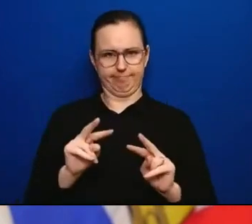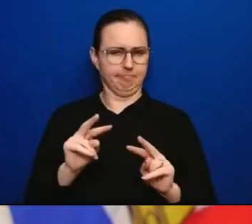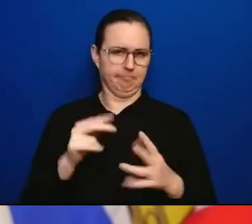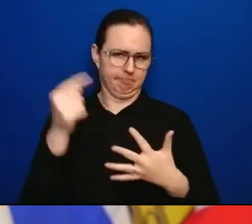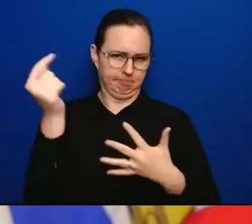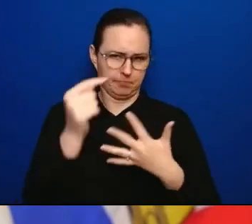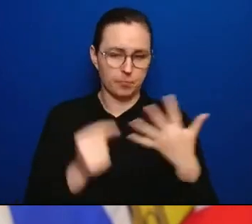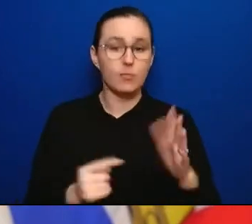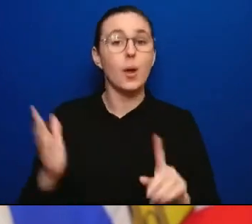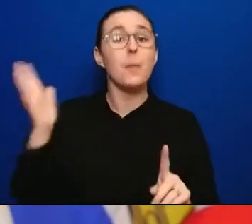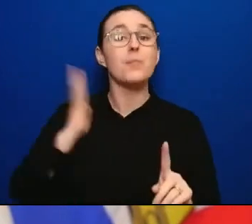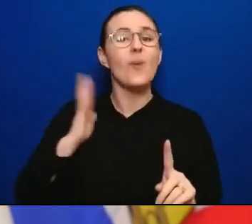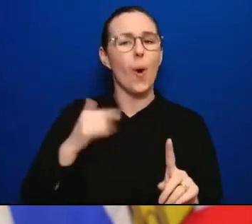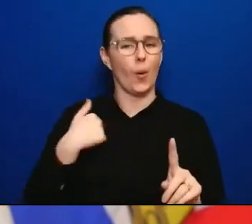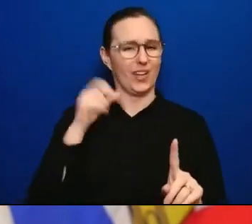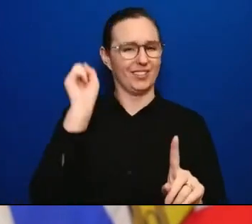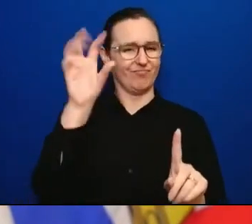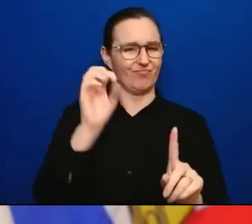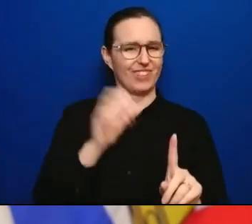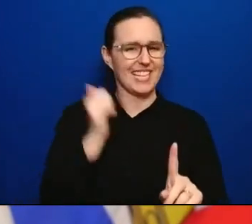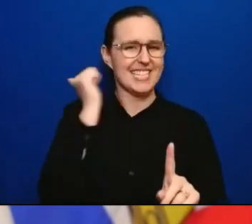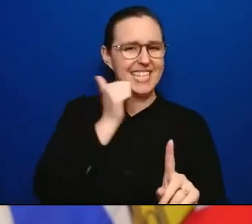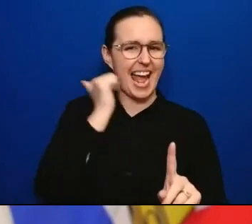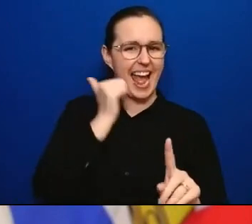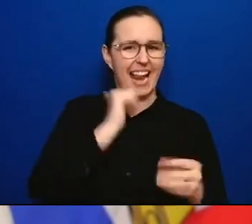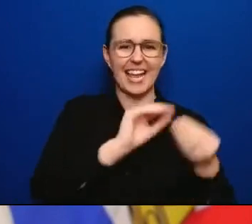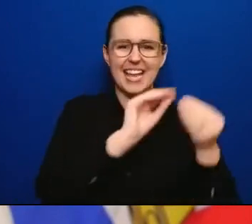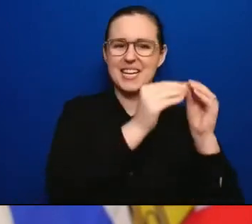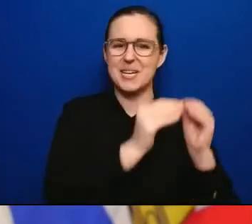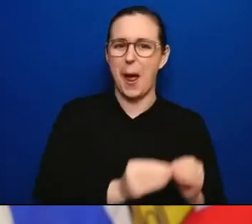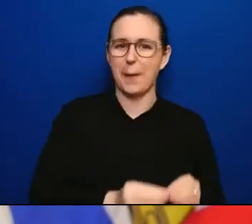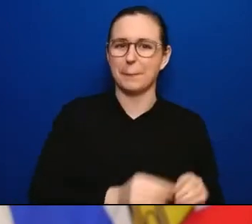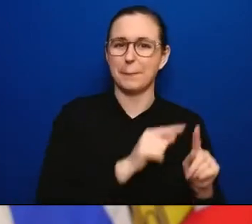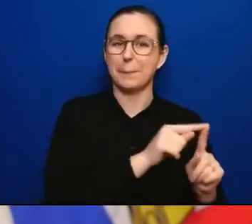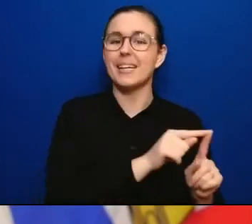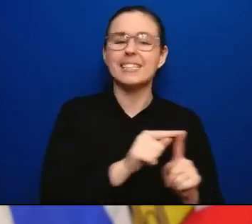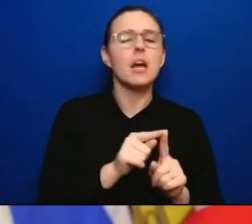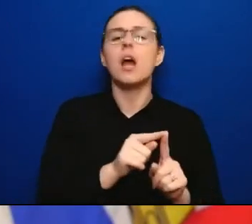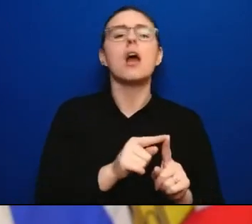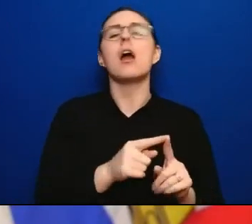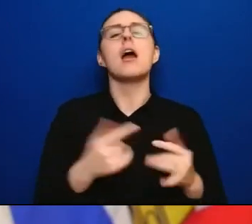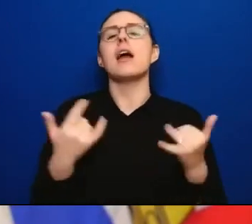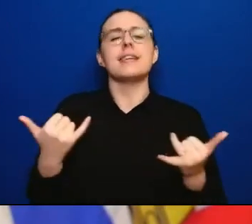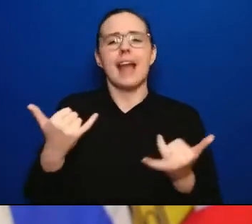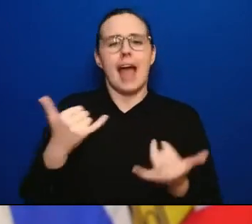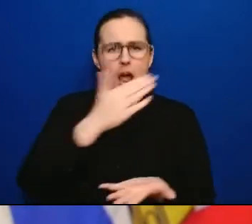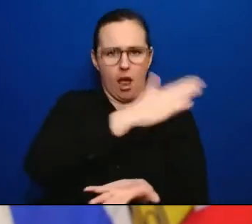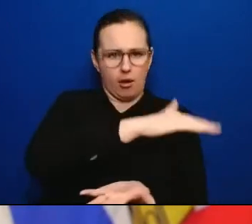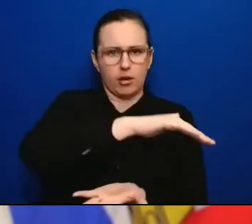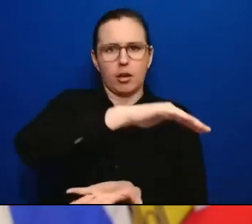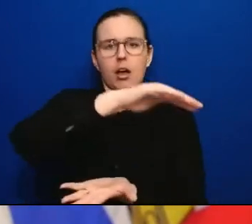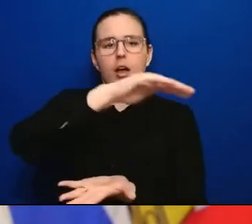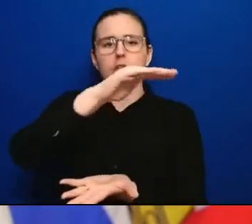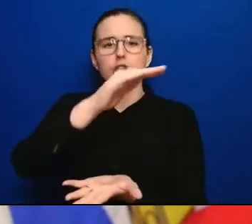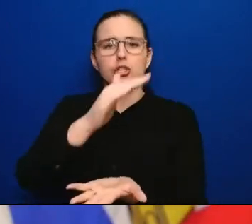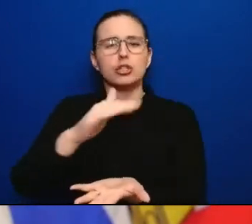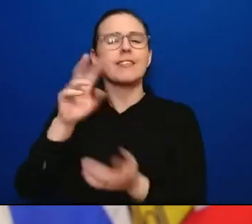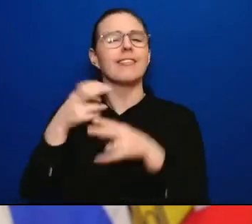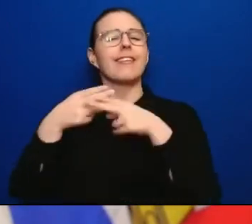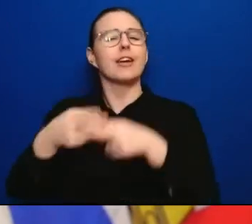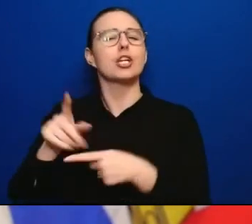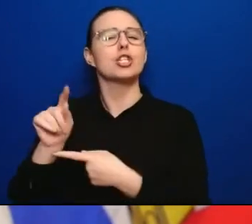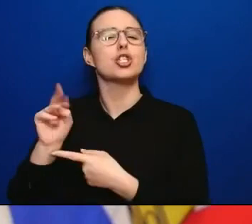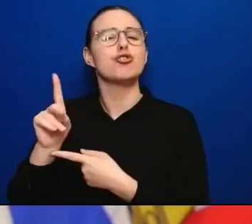focus away from daily numbers and looking at trends over time. So we are seeing some very positive signs in trends